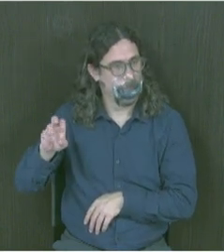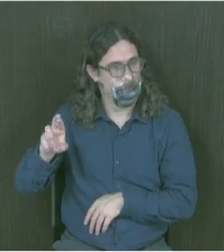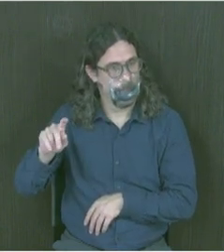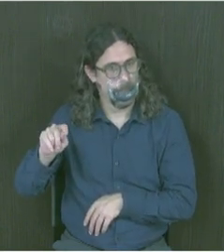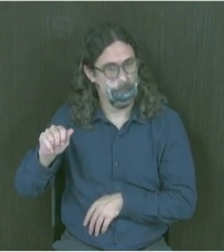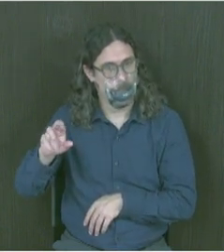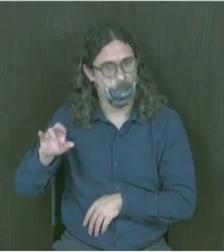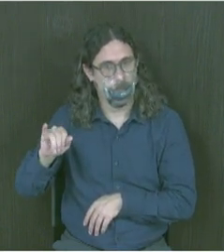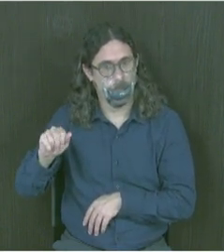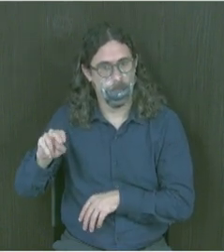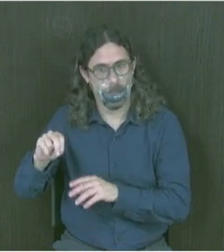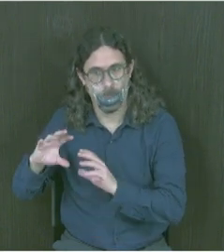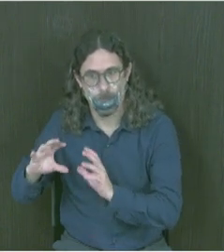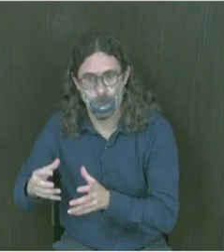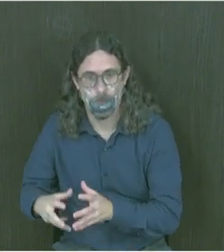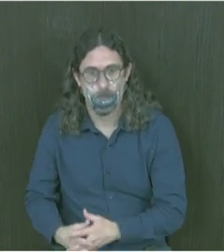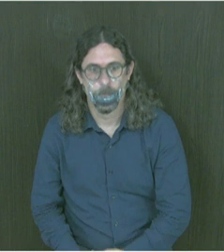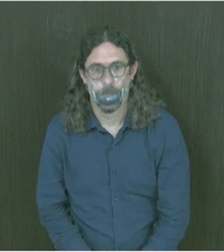210-1222.